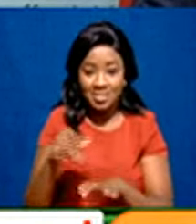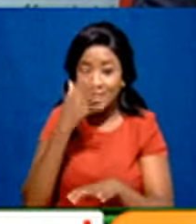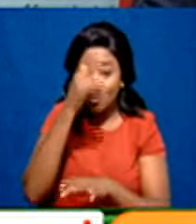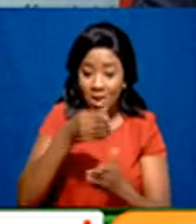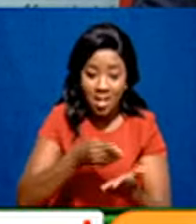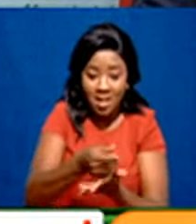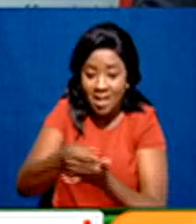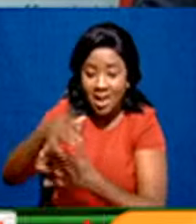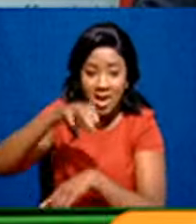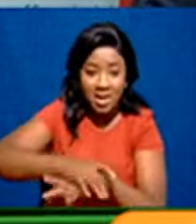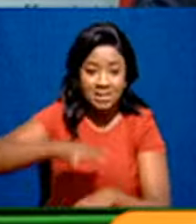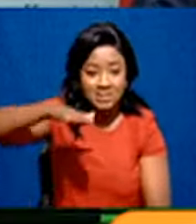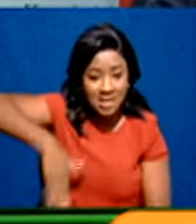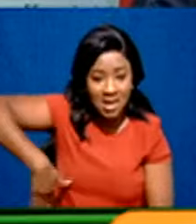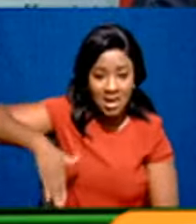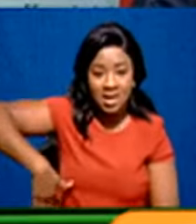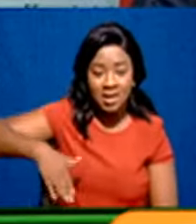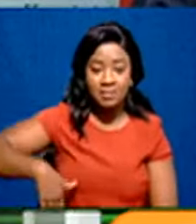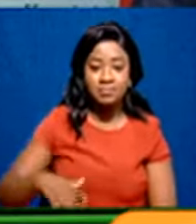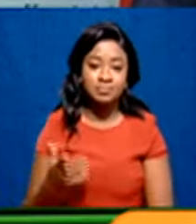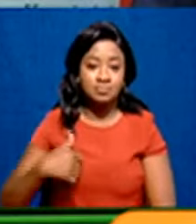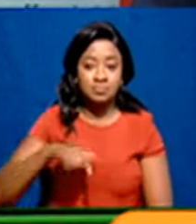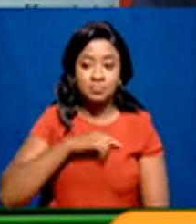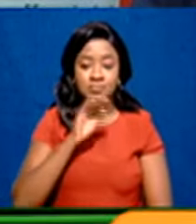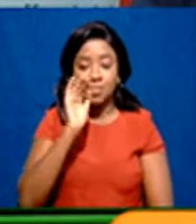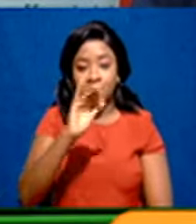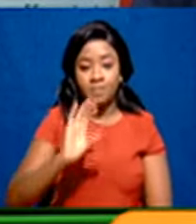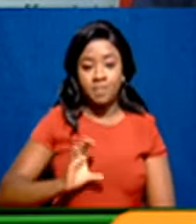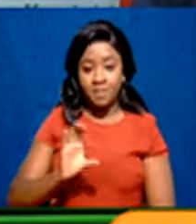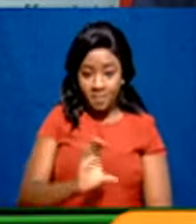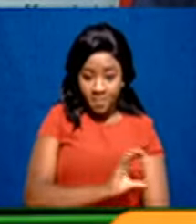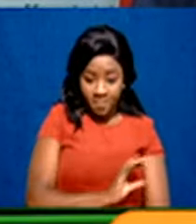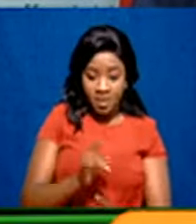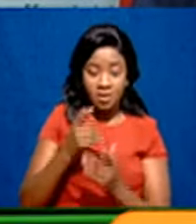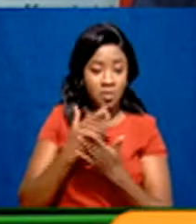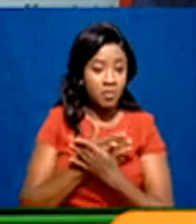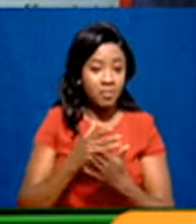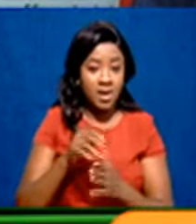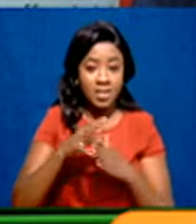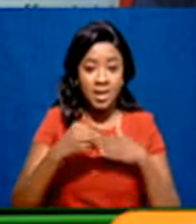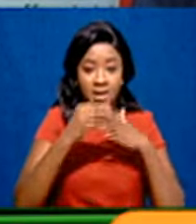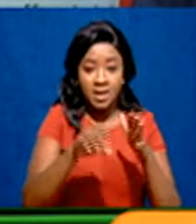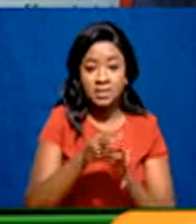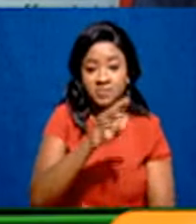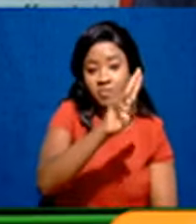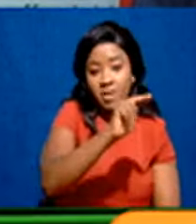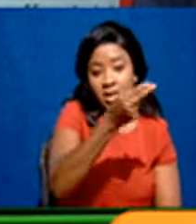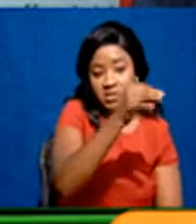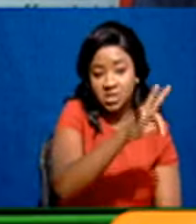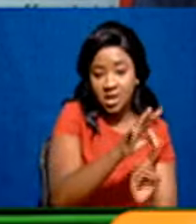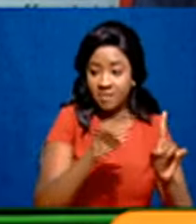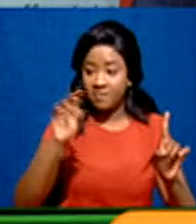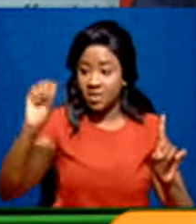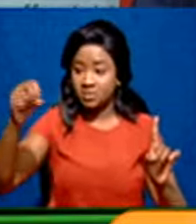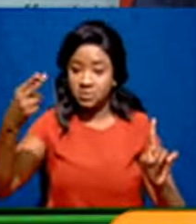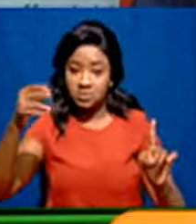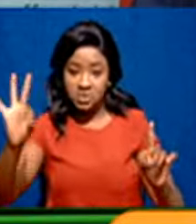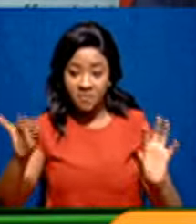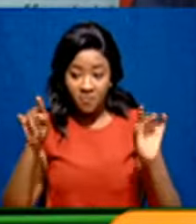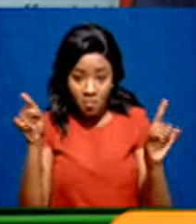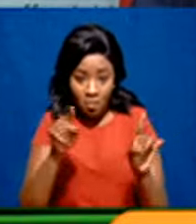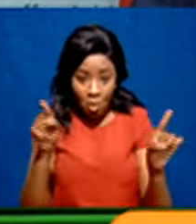NHIF, and would like to request the transition committee, the leadership of NHIF and SHA, to fast track the